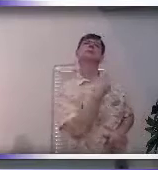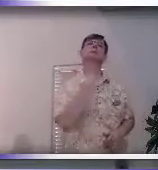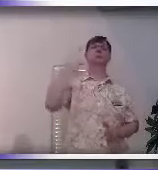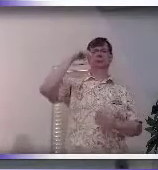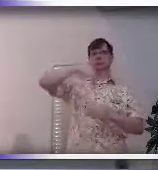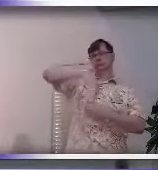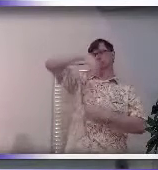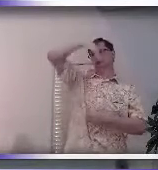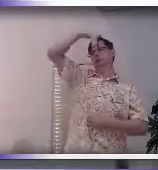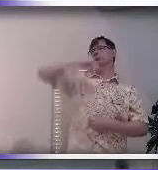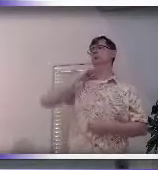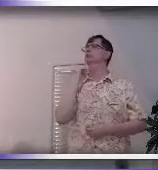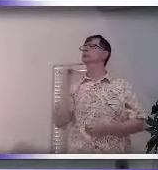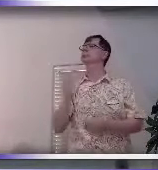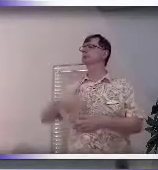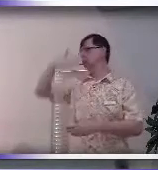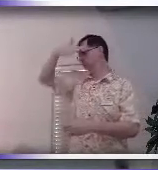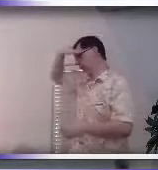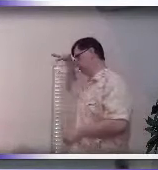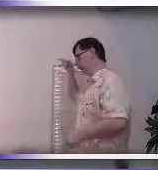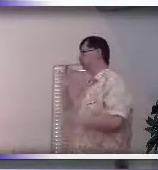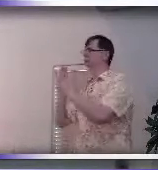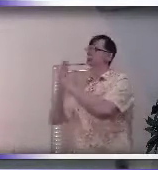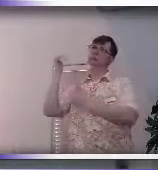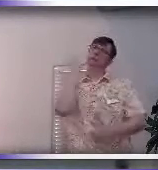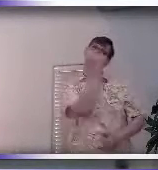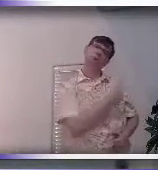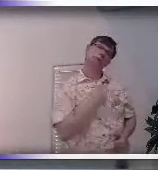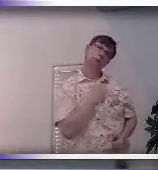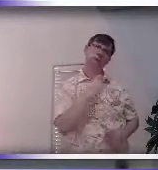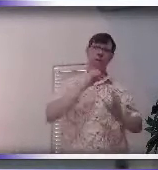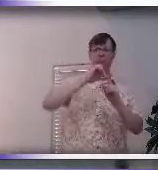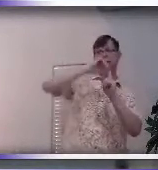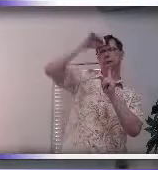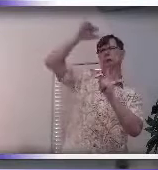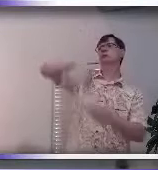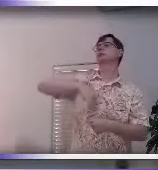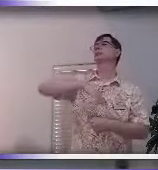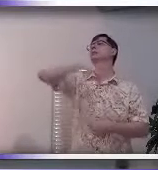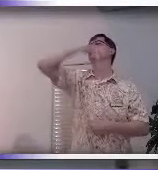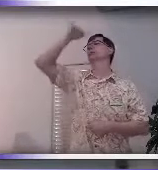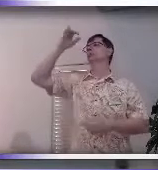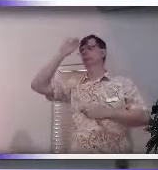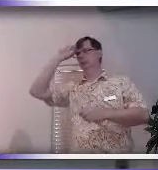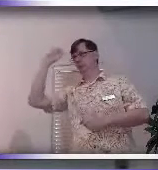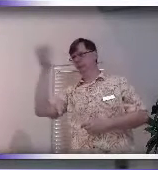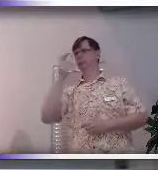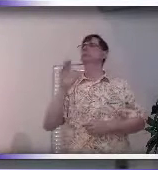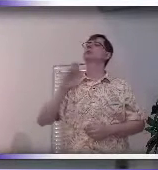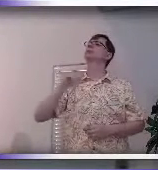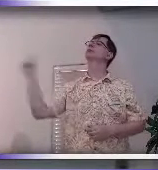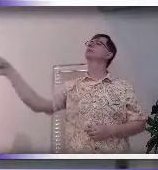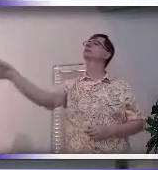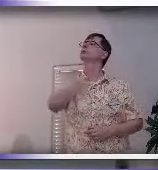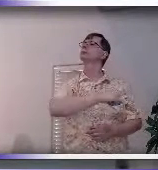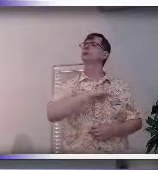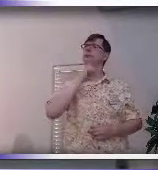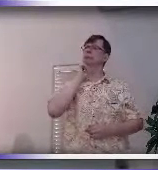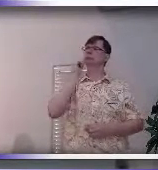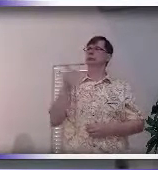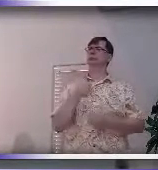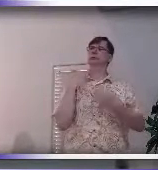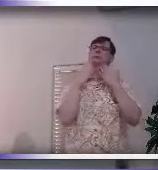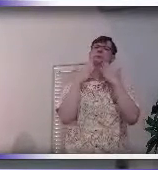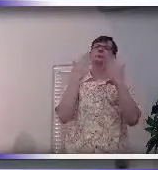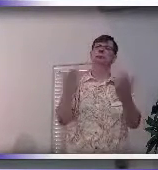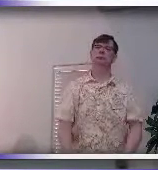spirit and how it truly sees itself and what spirit chooses to contemplate as us. And so I am grateful